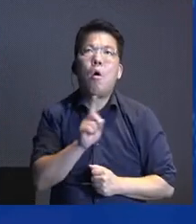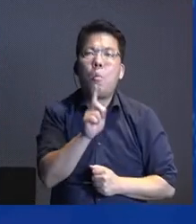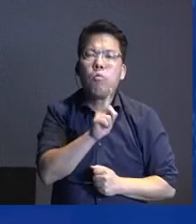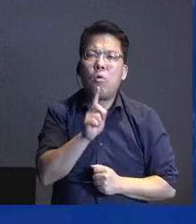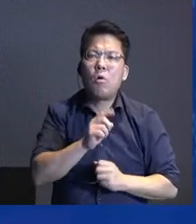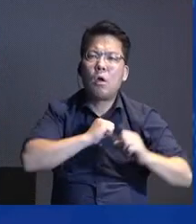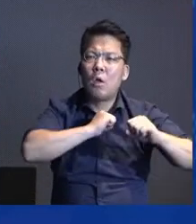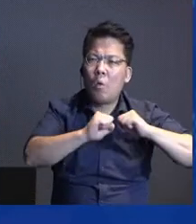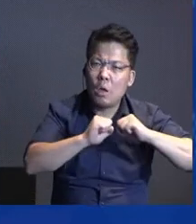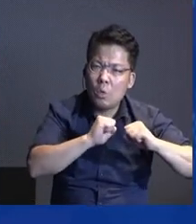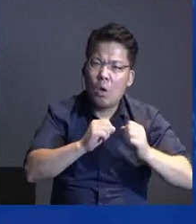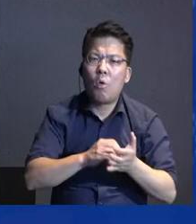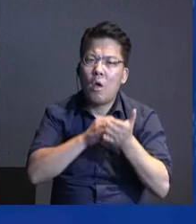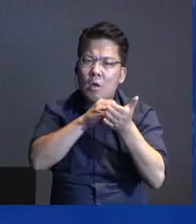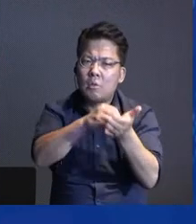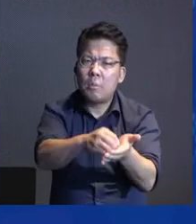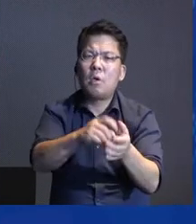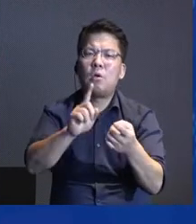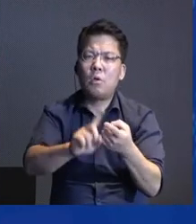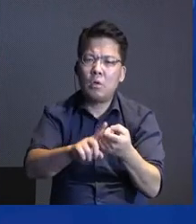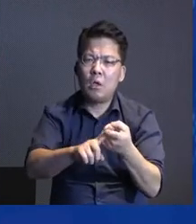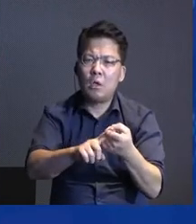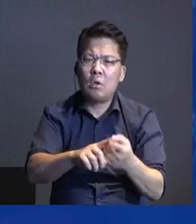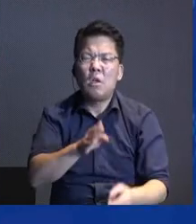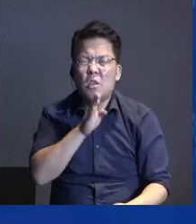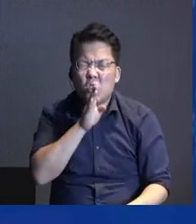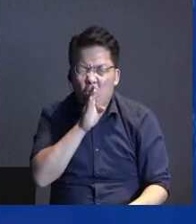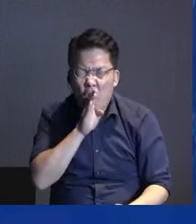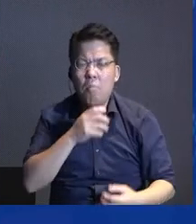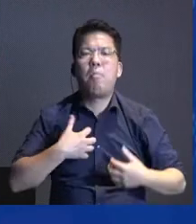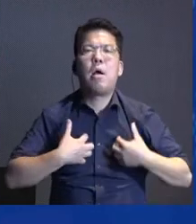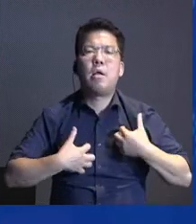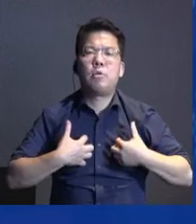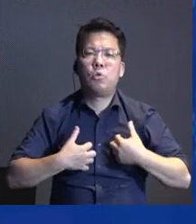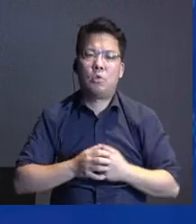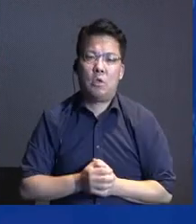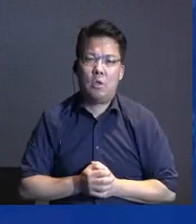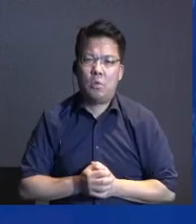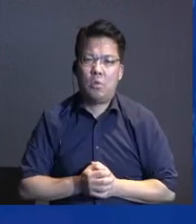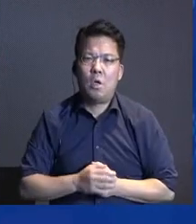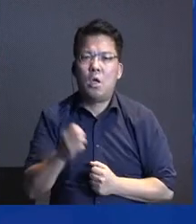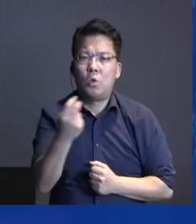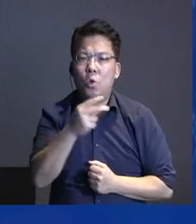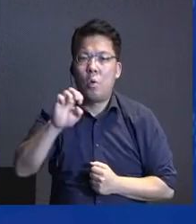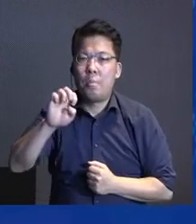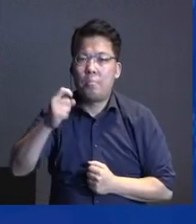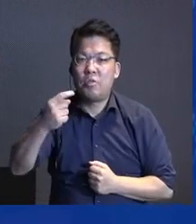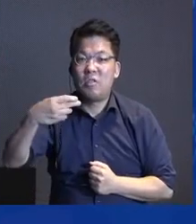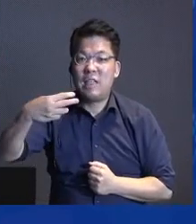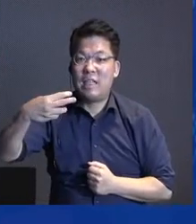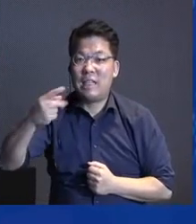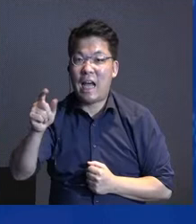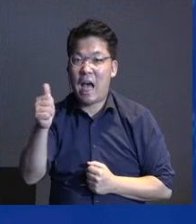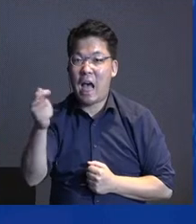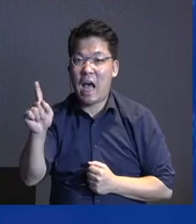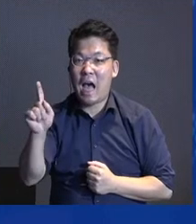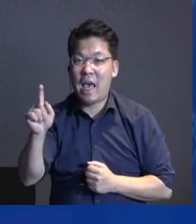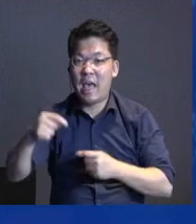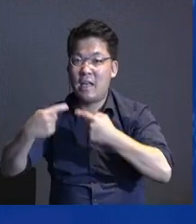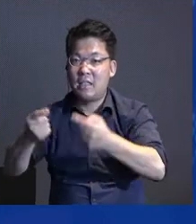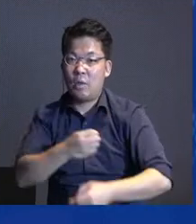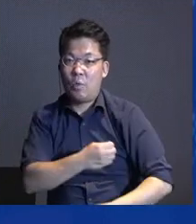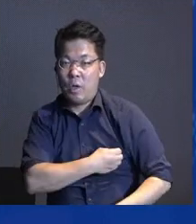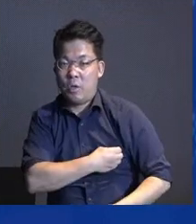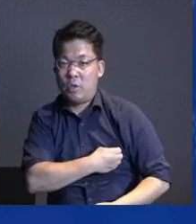And a participant in Braak said, the neighborhood group again opened the world for us. Now it's